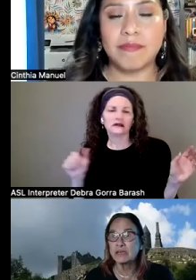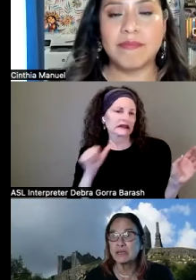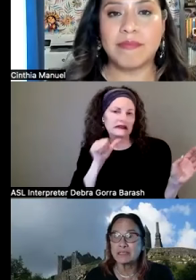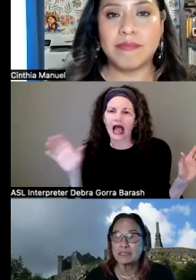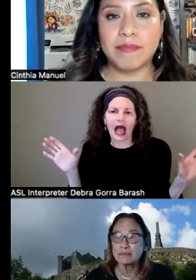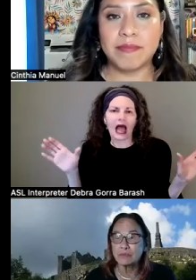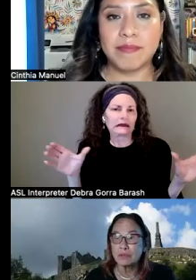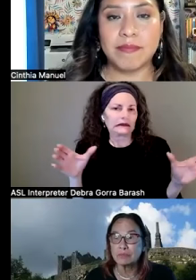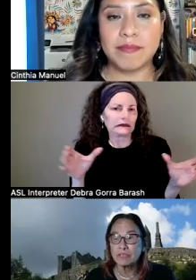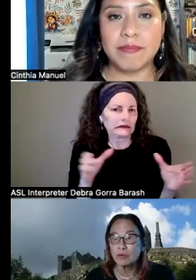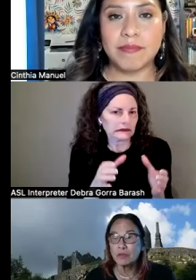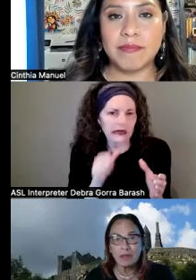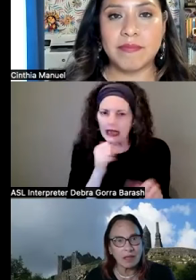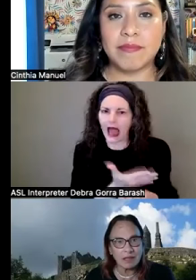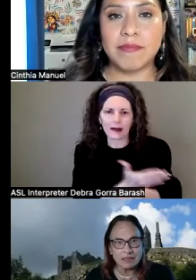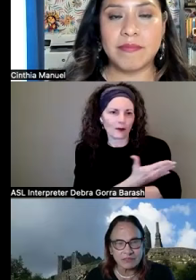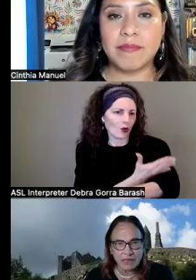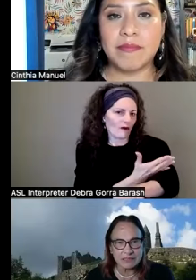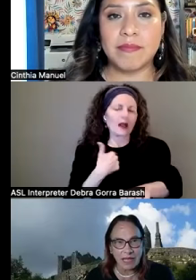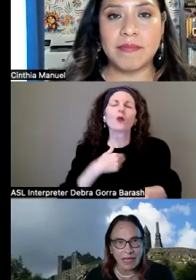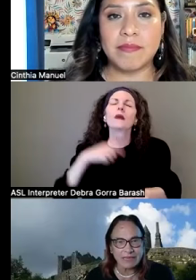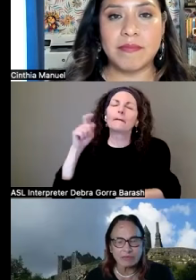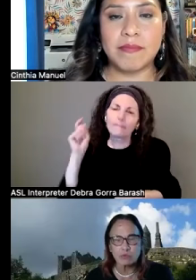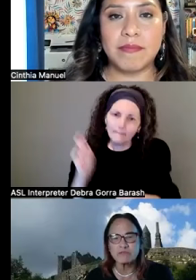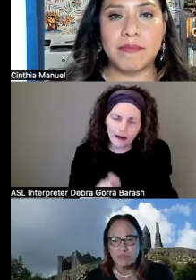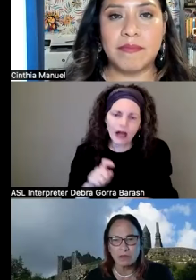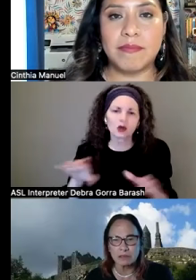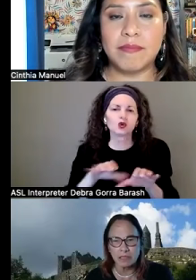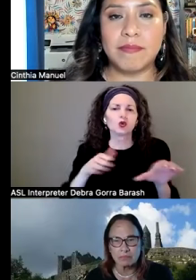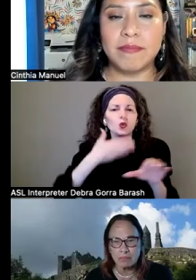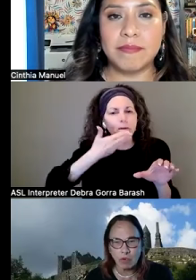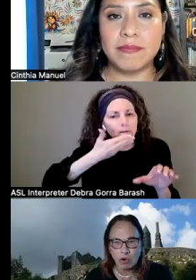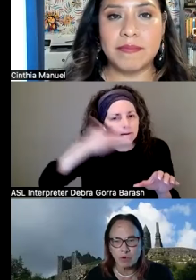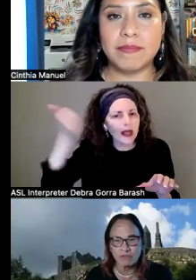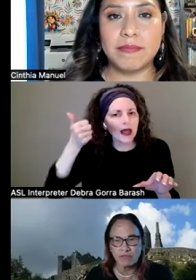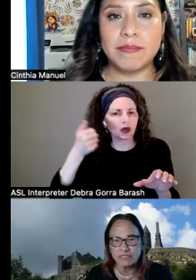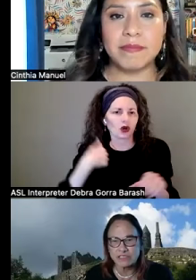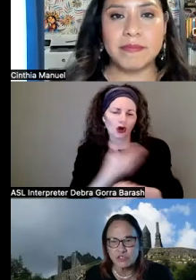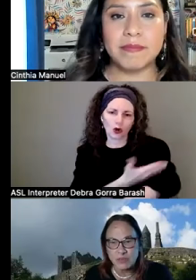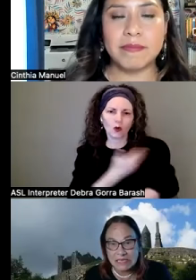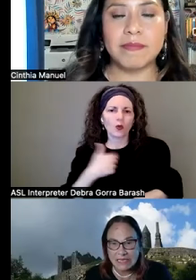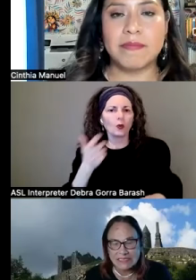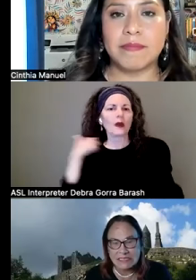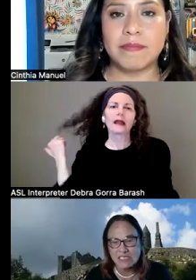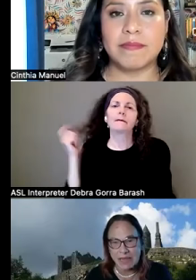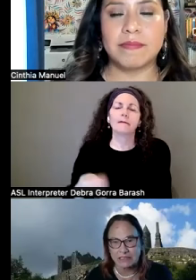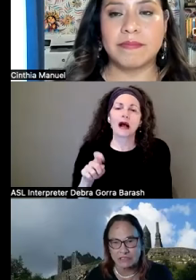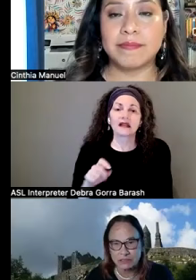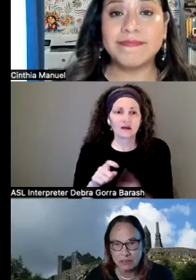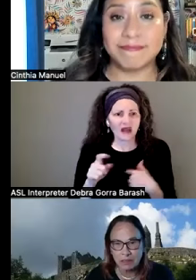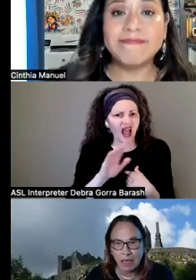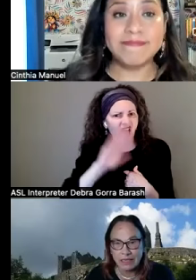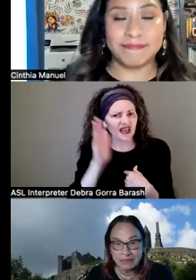better. And that, the fact I never would have thought that more and more families are speaking less and less